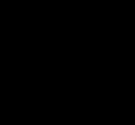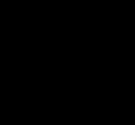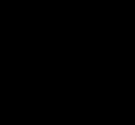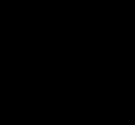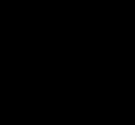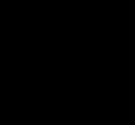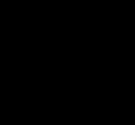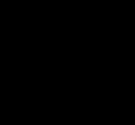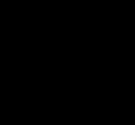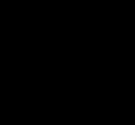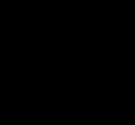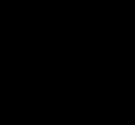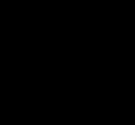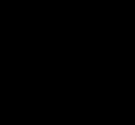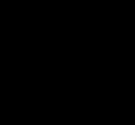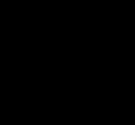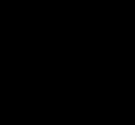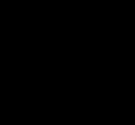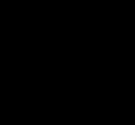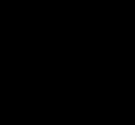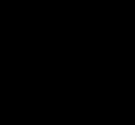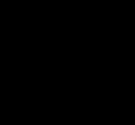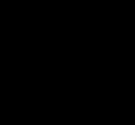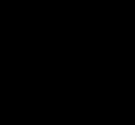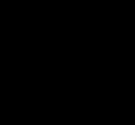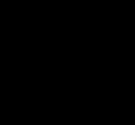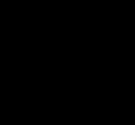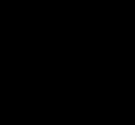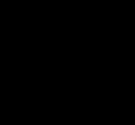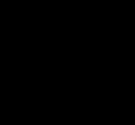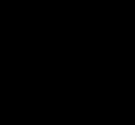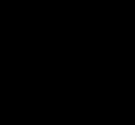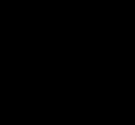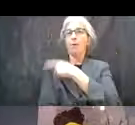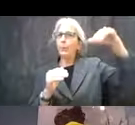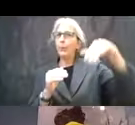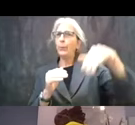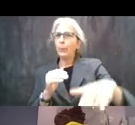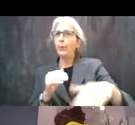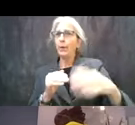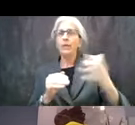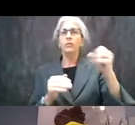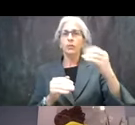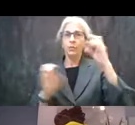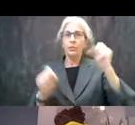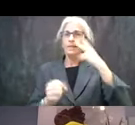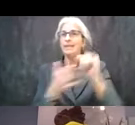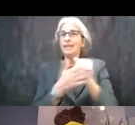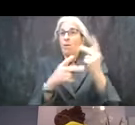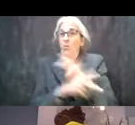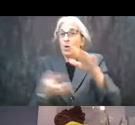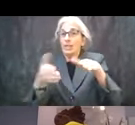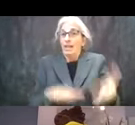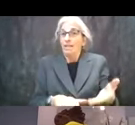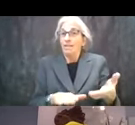in the United States. And you can see for both men and women, it's the trend I described where, you know, mortality peaks in the early 1990s. And for